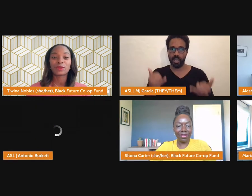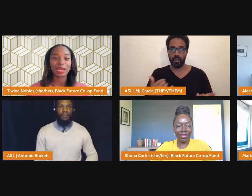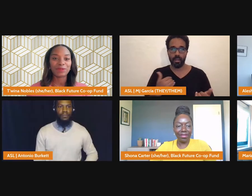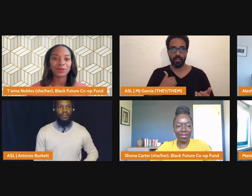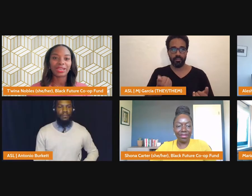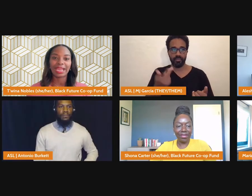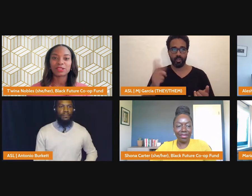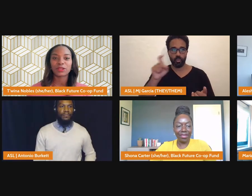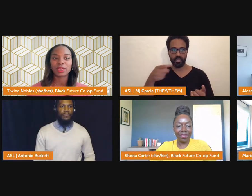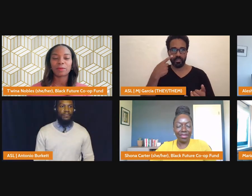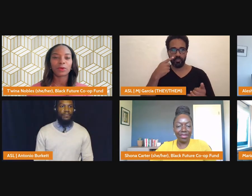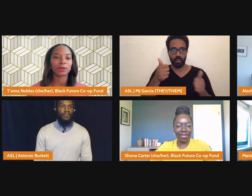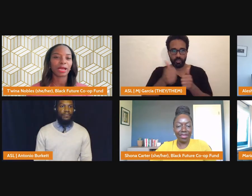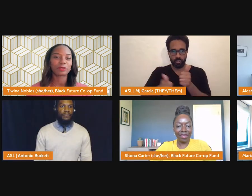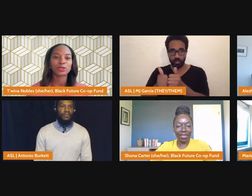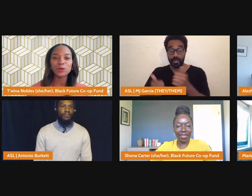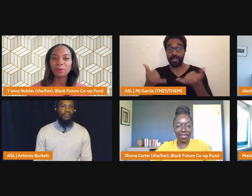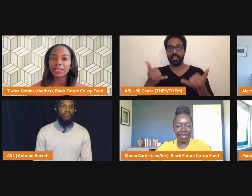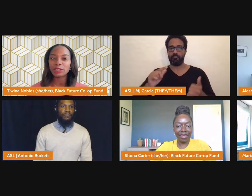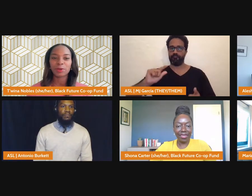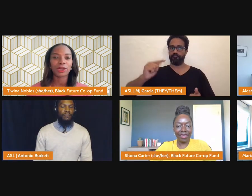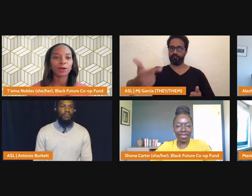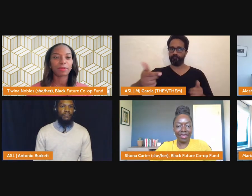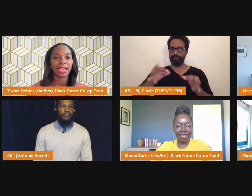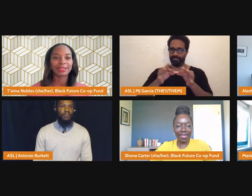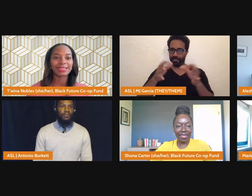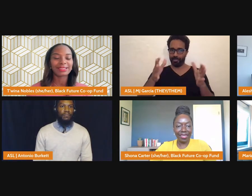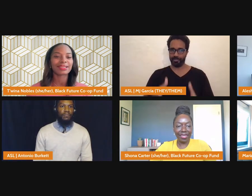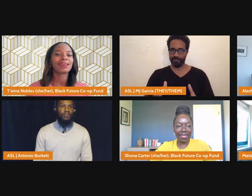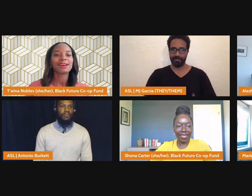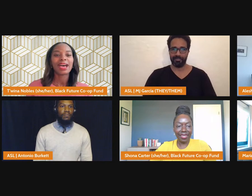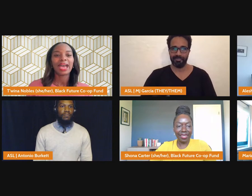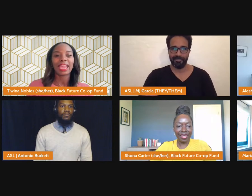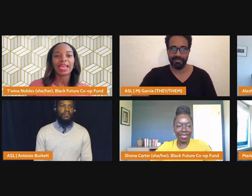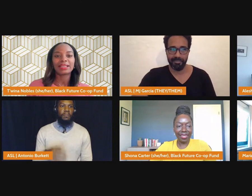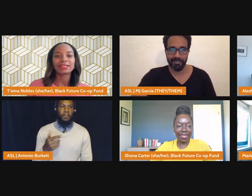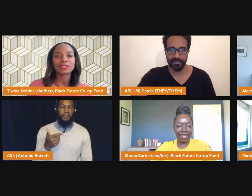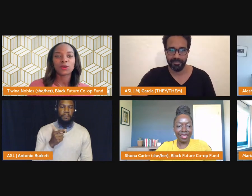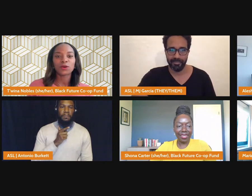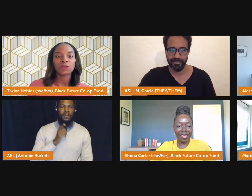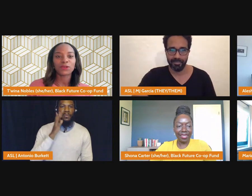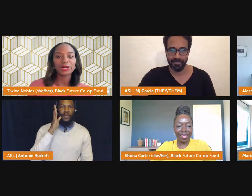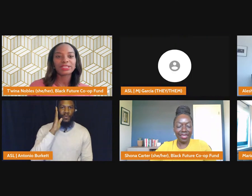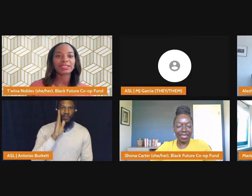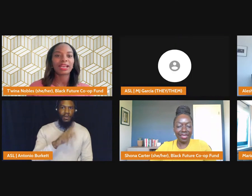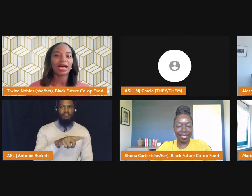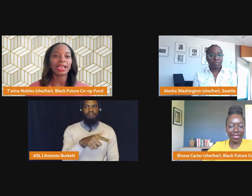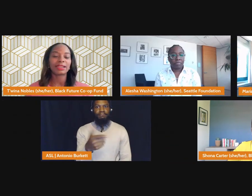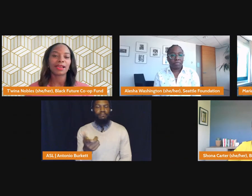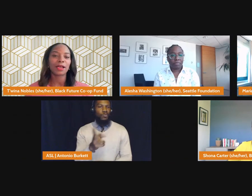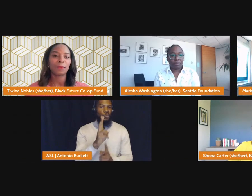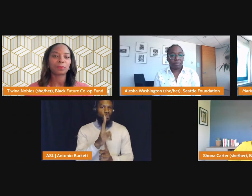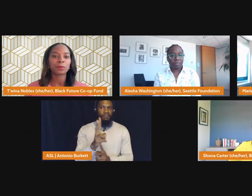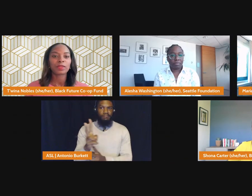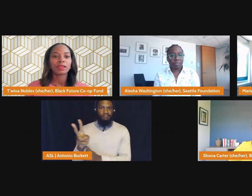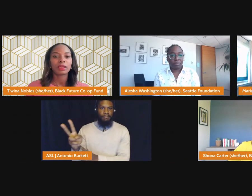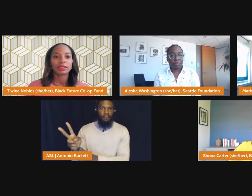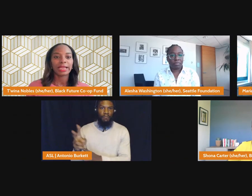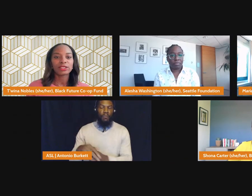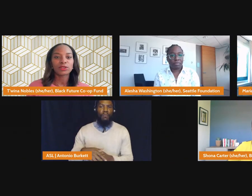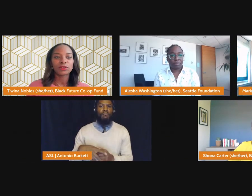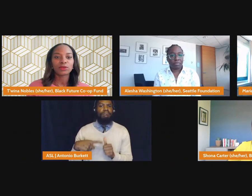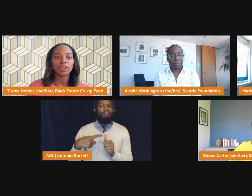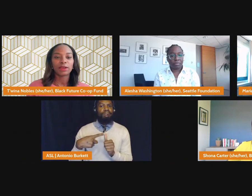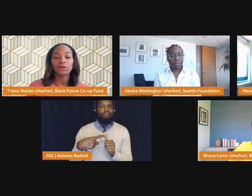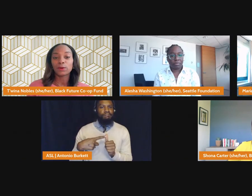It would be great if you could answer them with about 2 minutes per panelist. And so first I'd